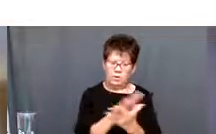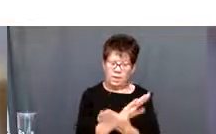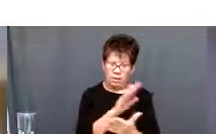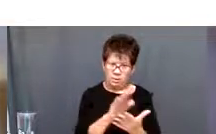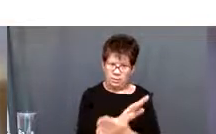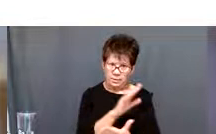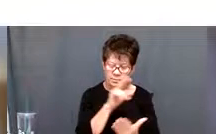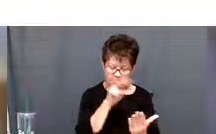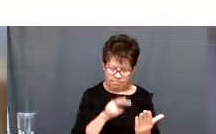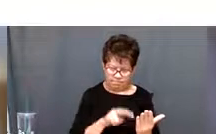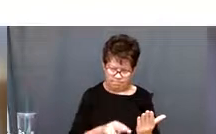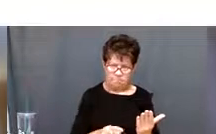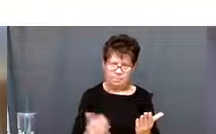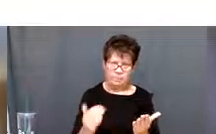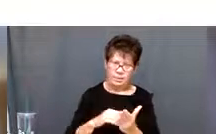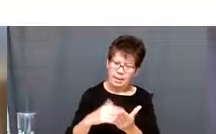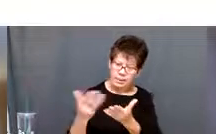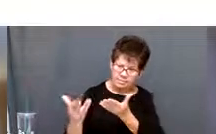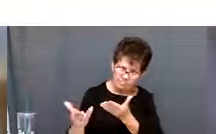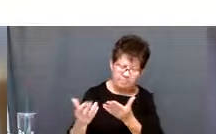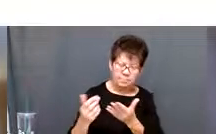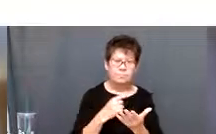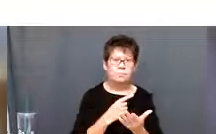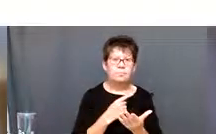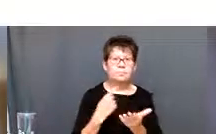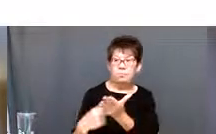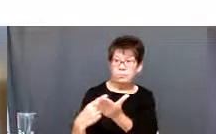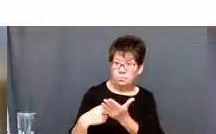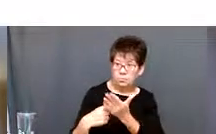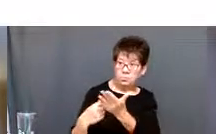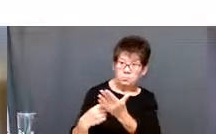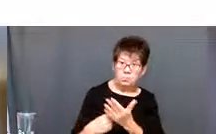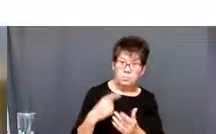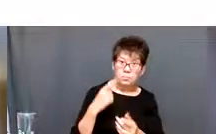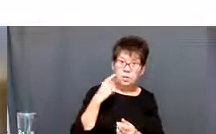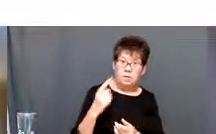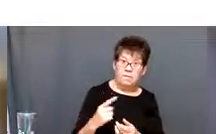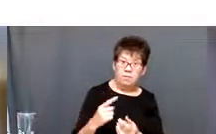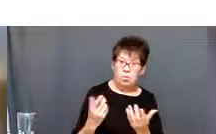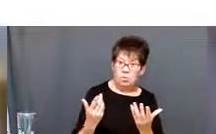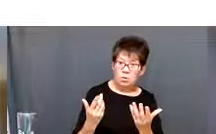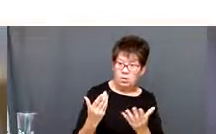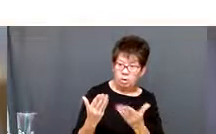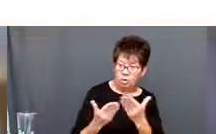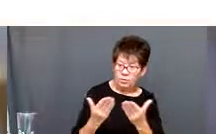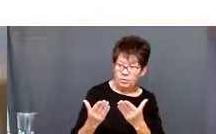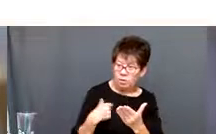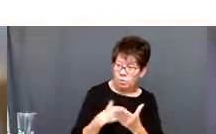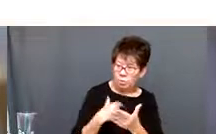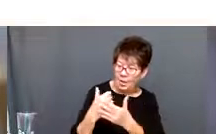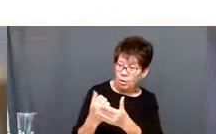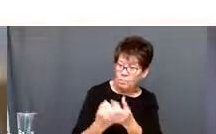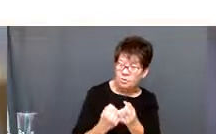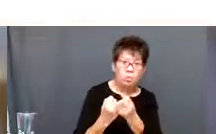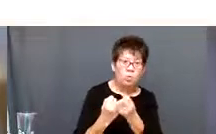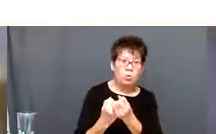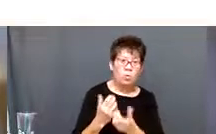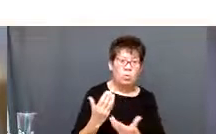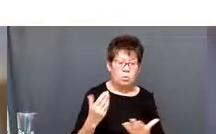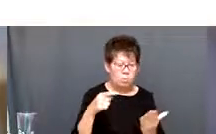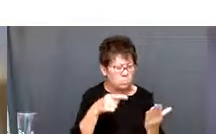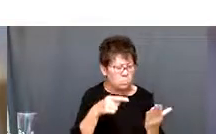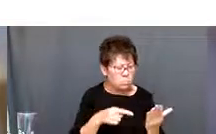again. We're going to support you in your discussions about Part B services. So we're going to help support you in your understanding about